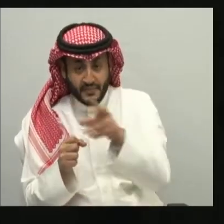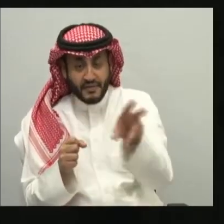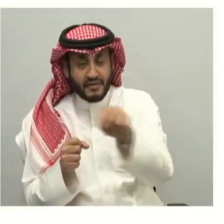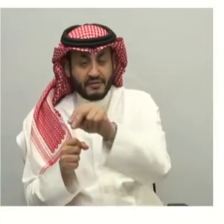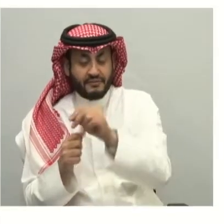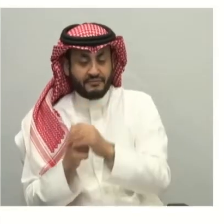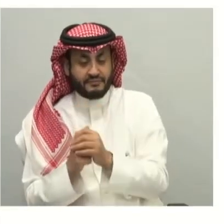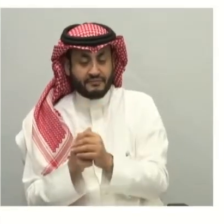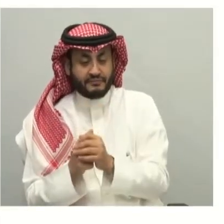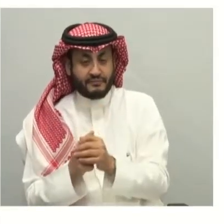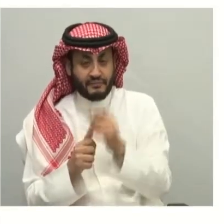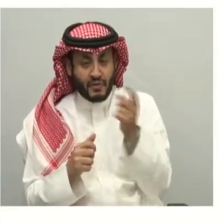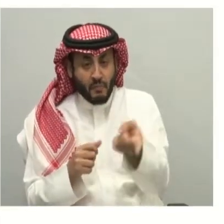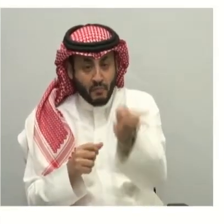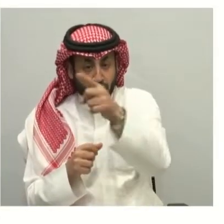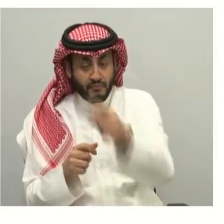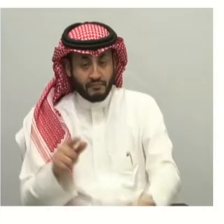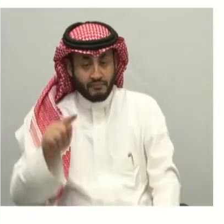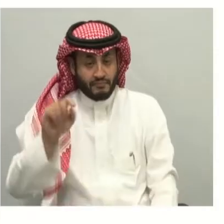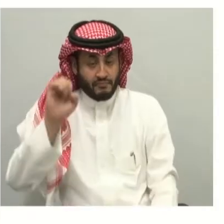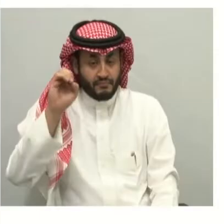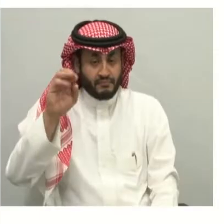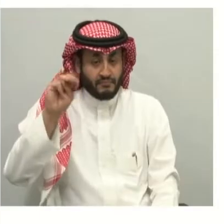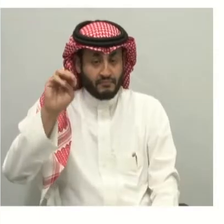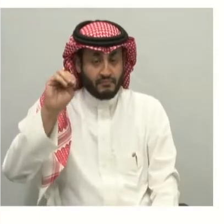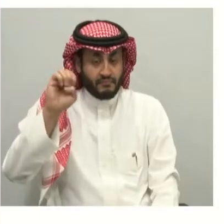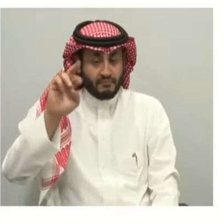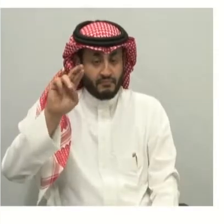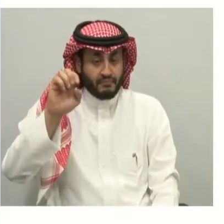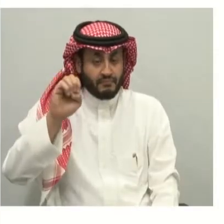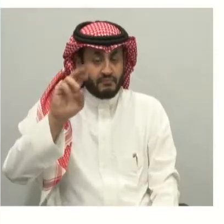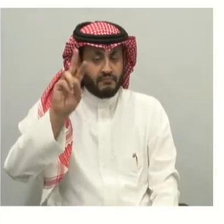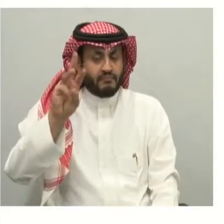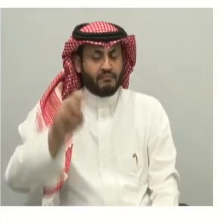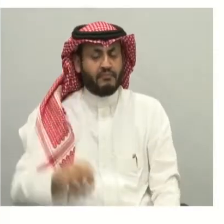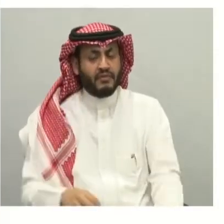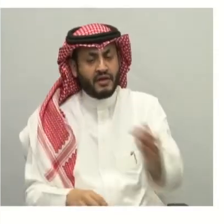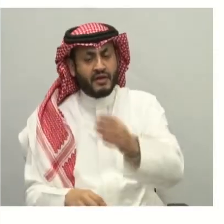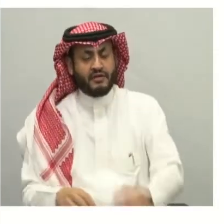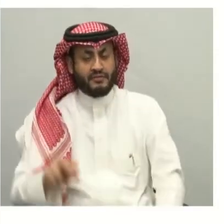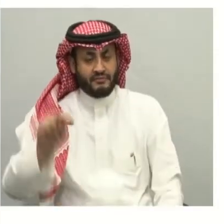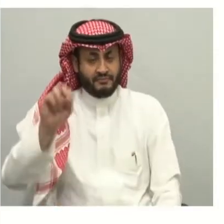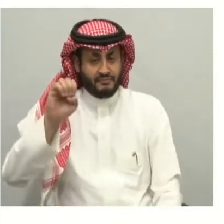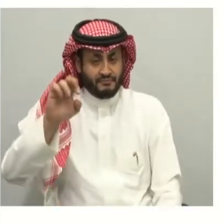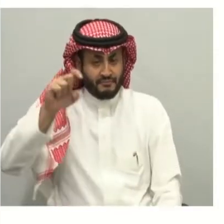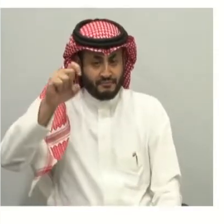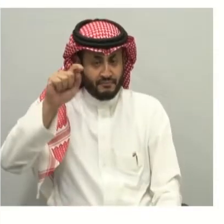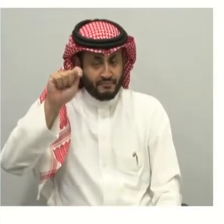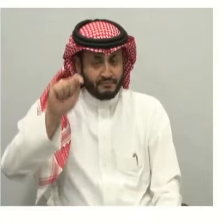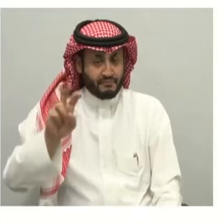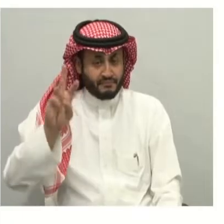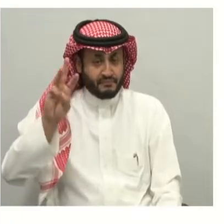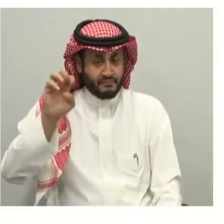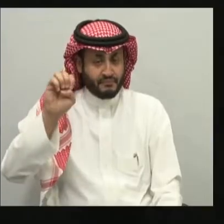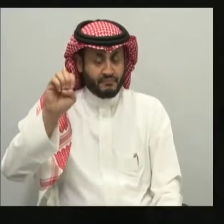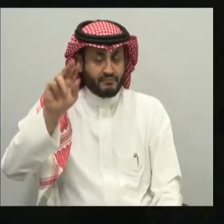example, tomorrow, next week, and next month. So when we use these expressions or these